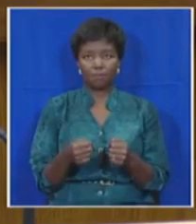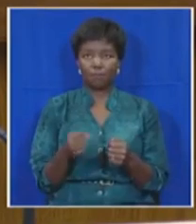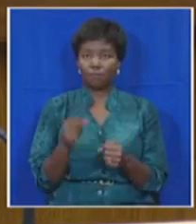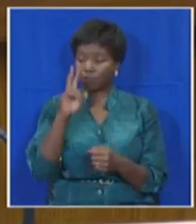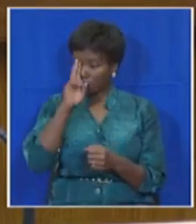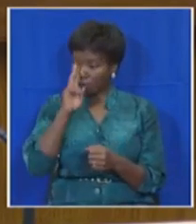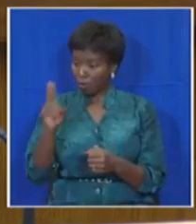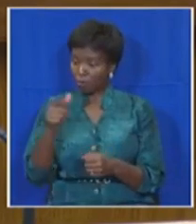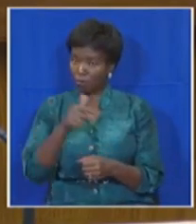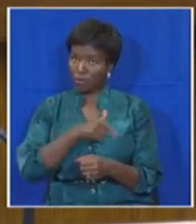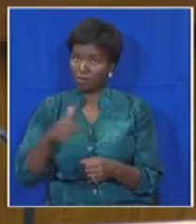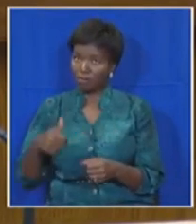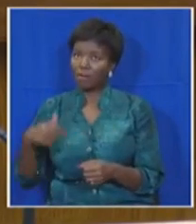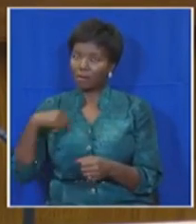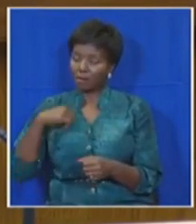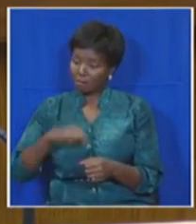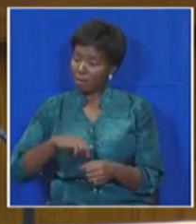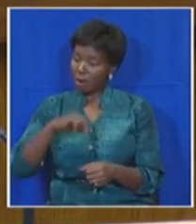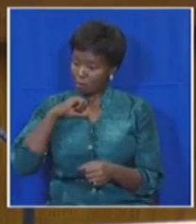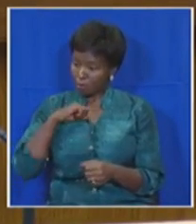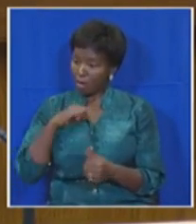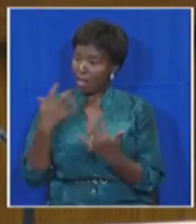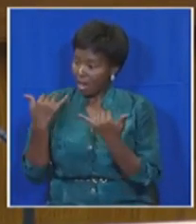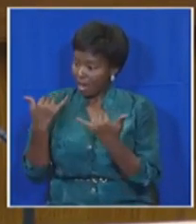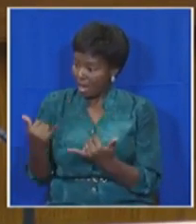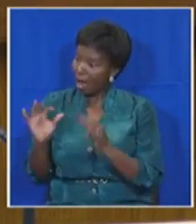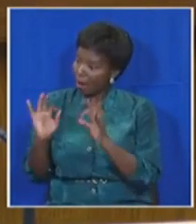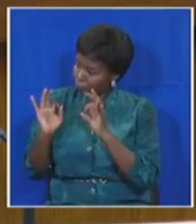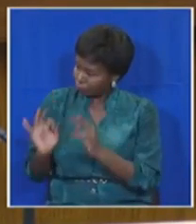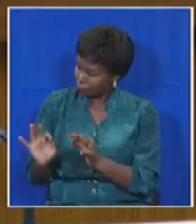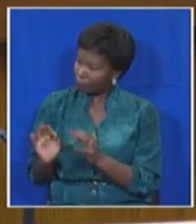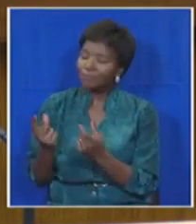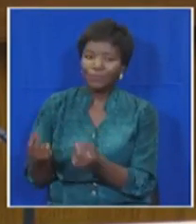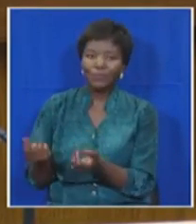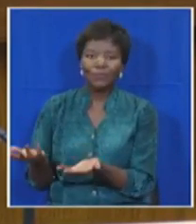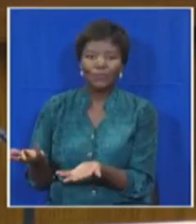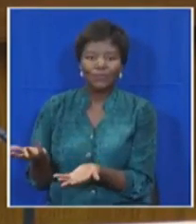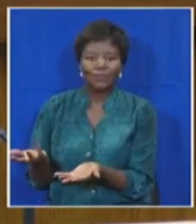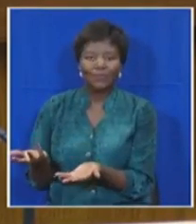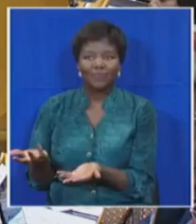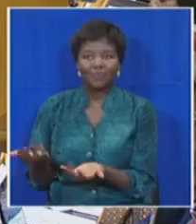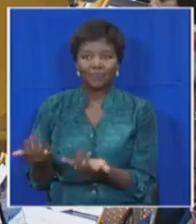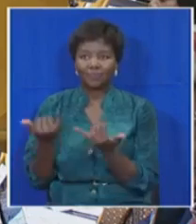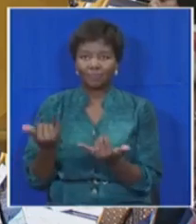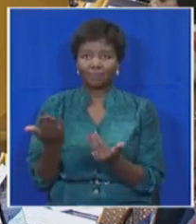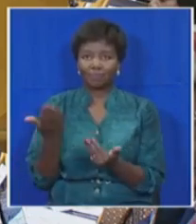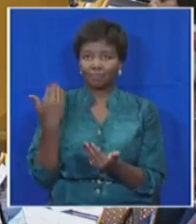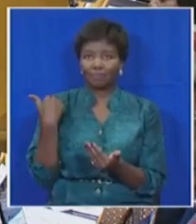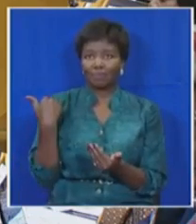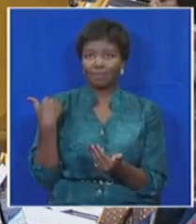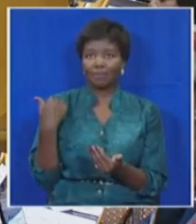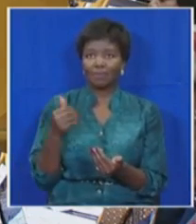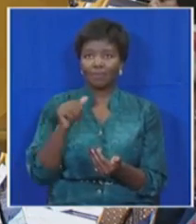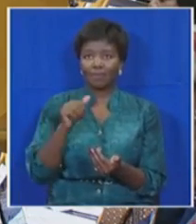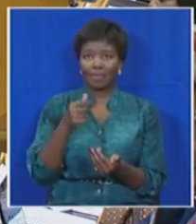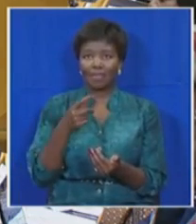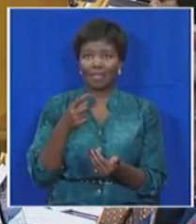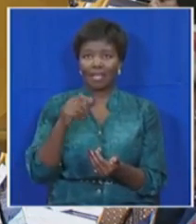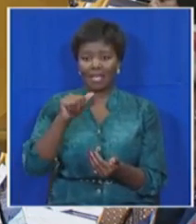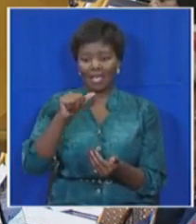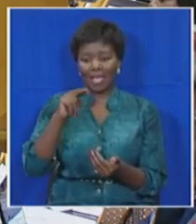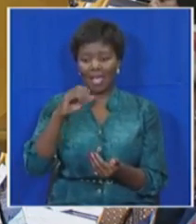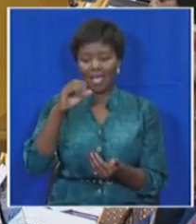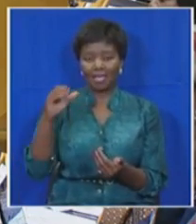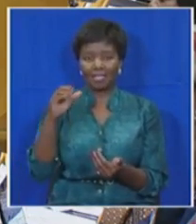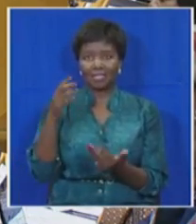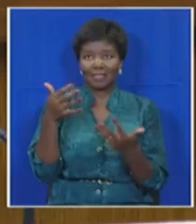I'm proud to announce they're doing just that. The previous ANC administration in Tshwane had incurred